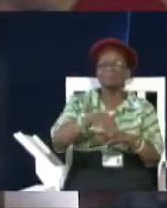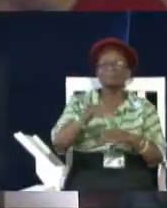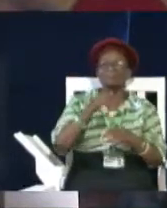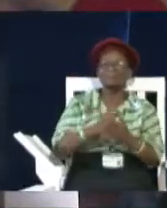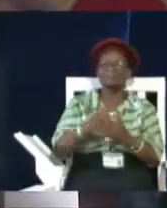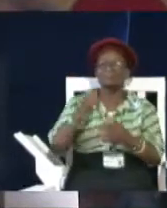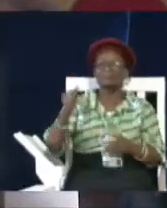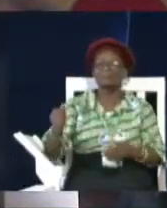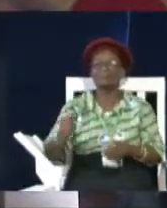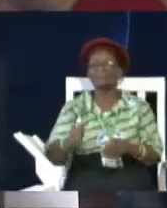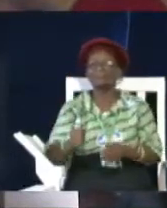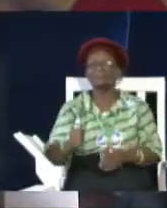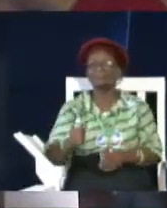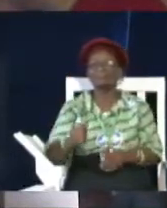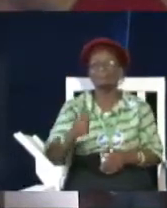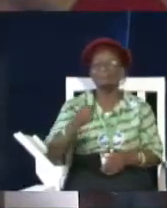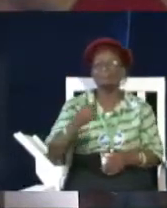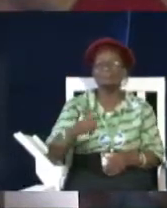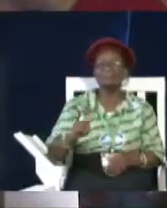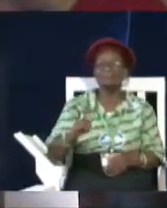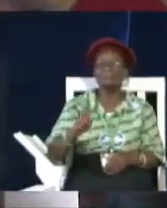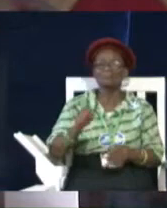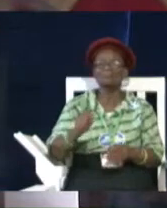the oil of gladness available,